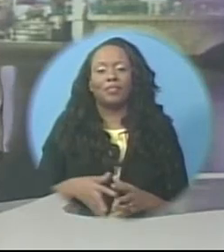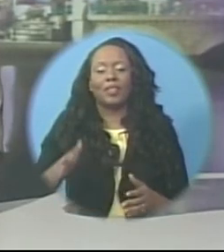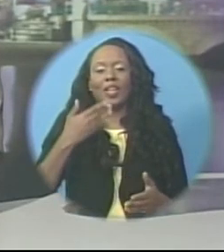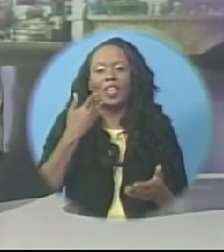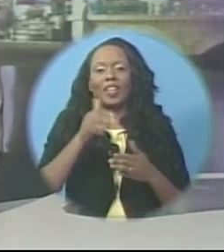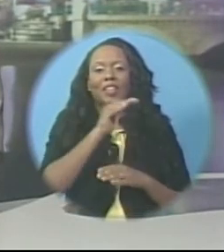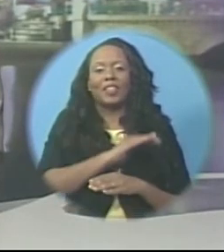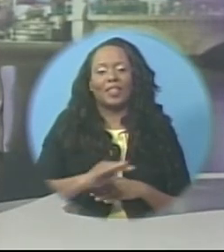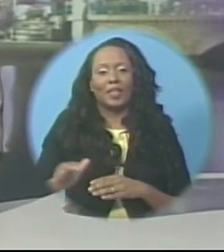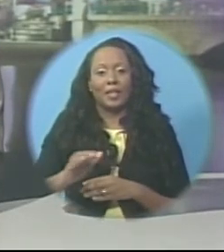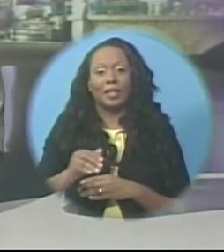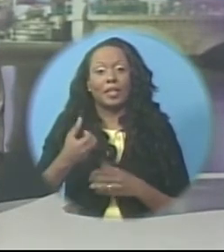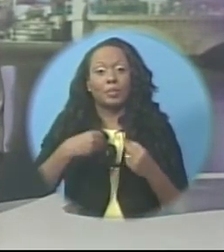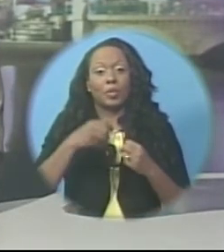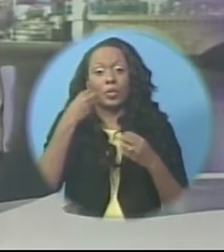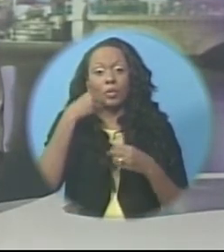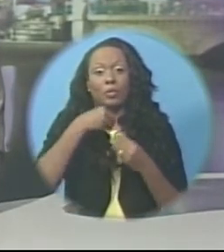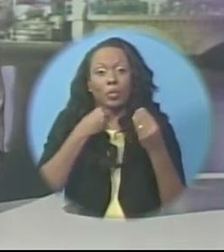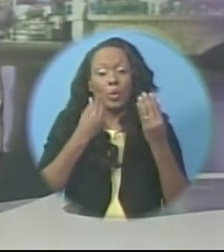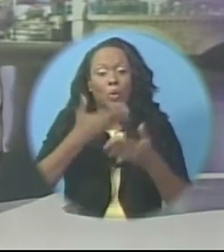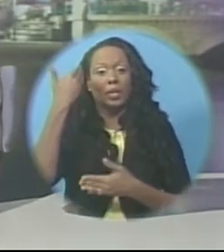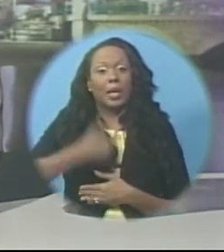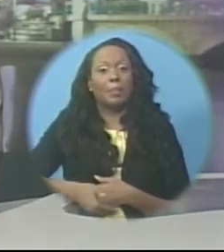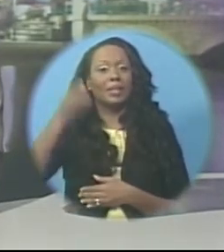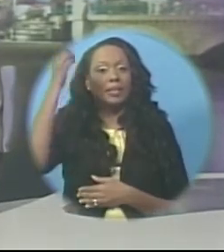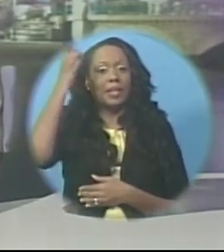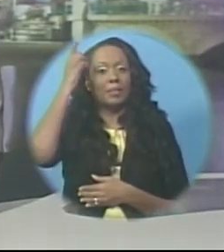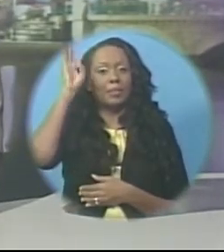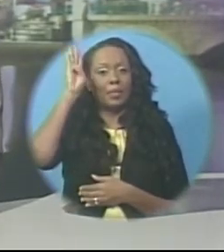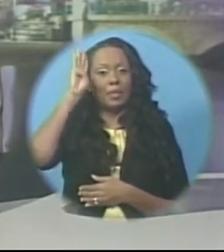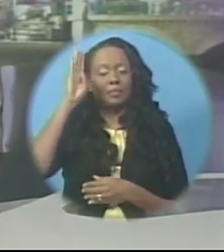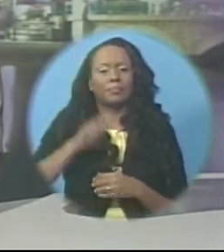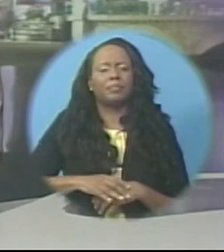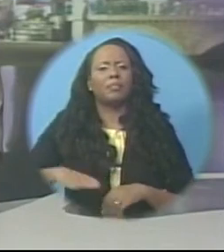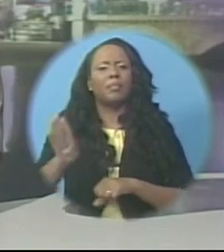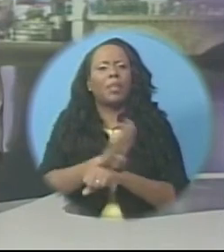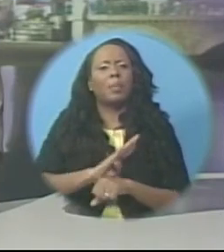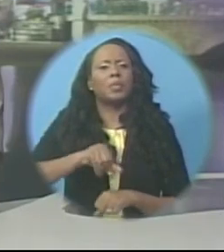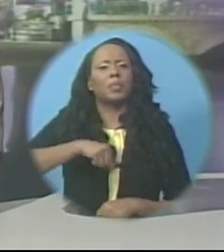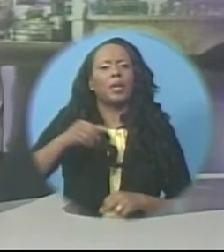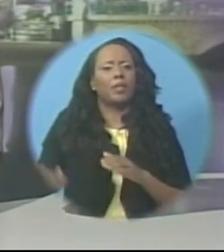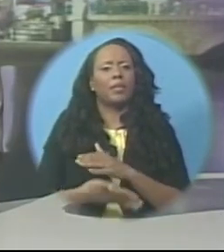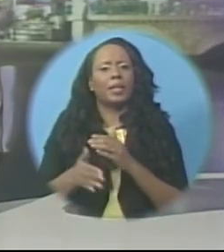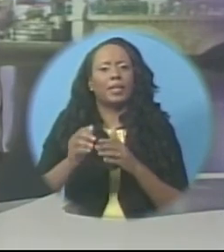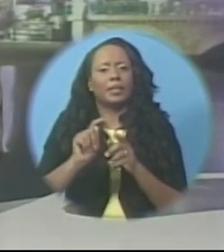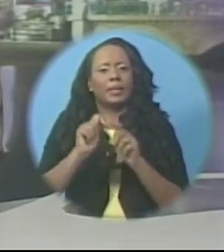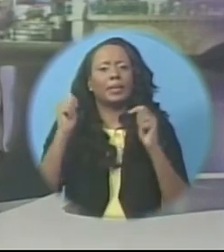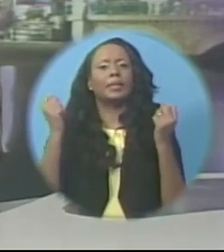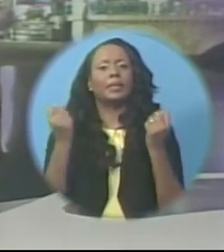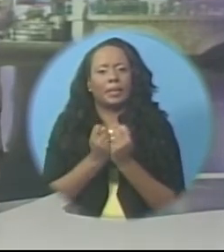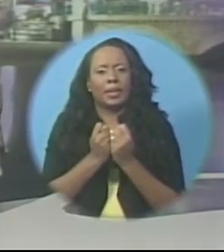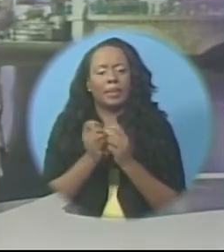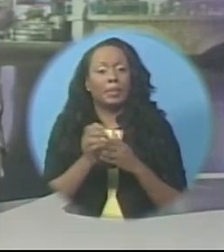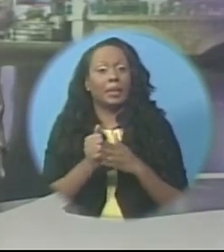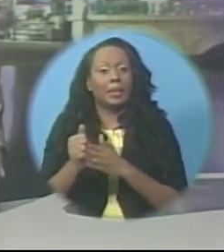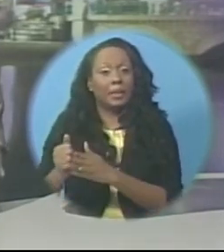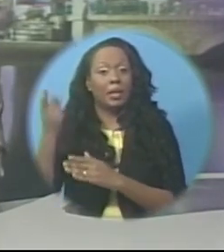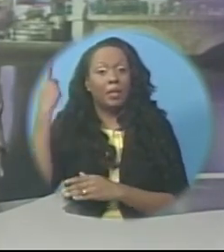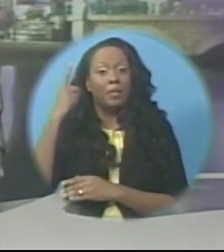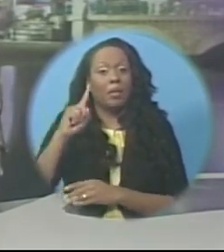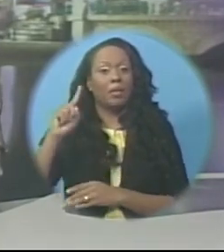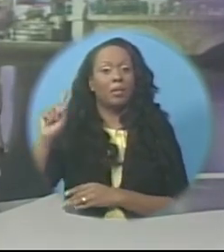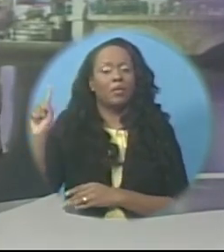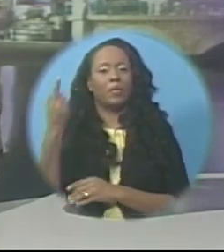Very good evening to you with the Cbc Sports News. I'm Damien Best. Well, Barbados Pride remained in the lead of the Digicel Regional First Class